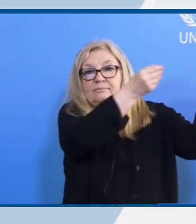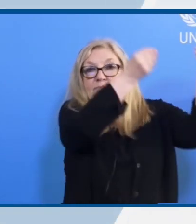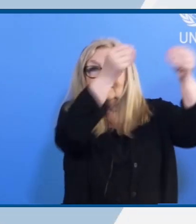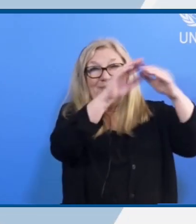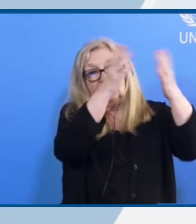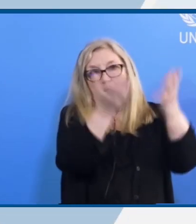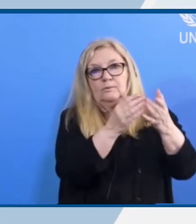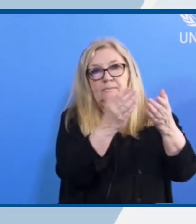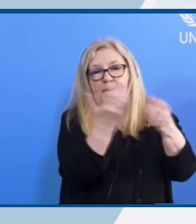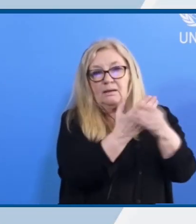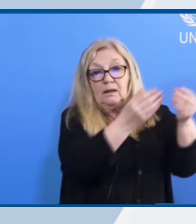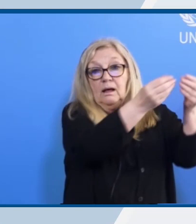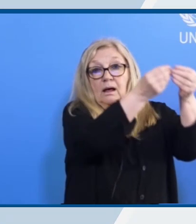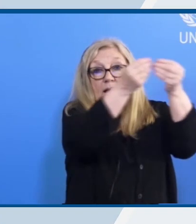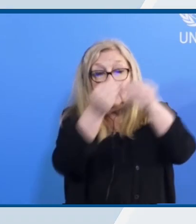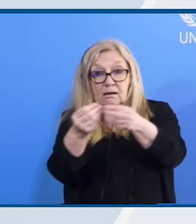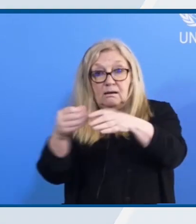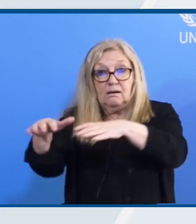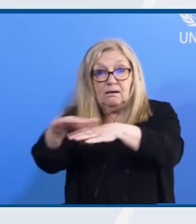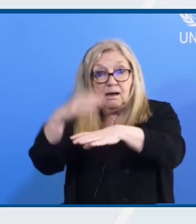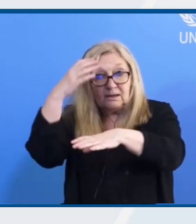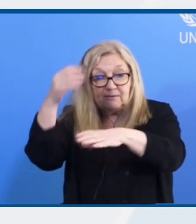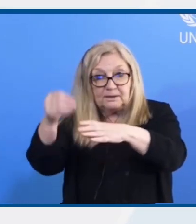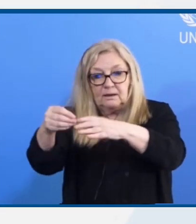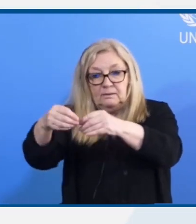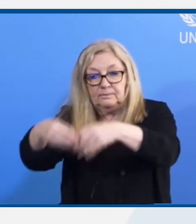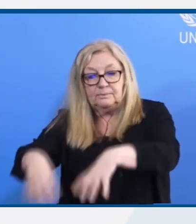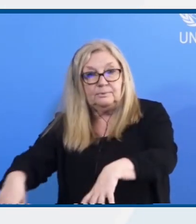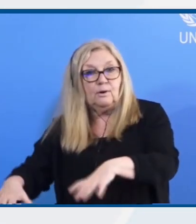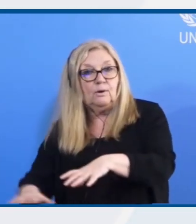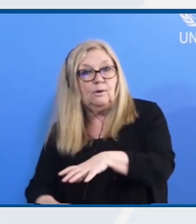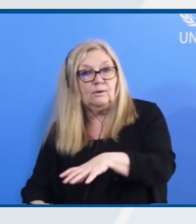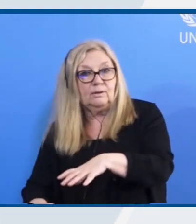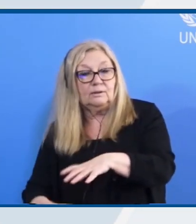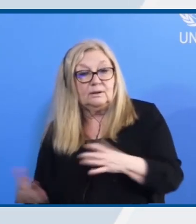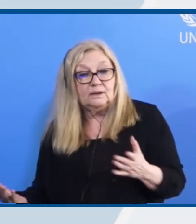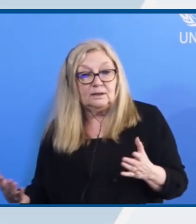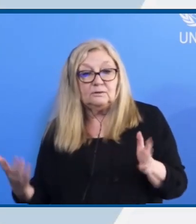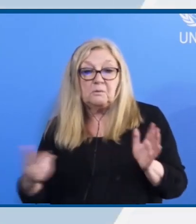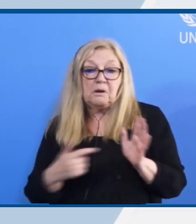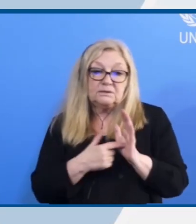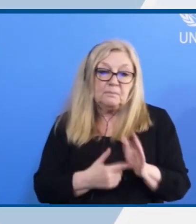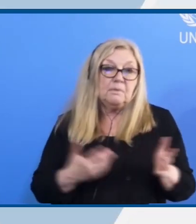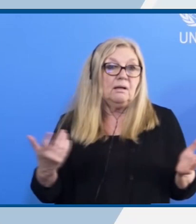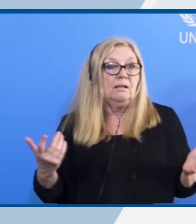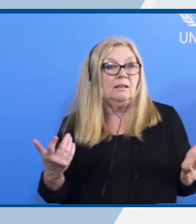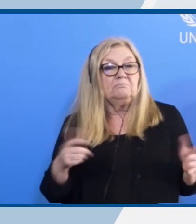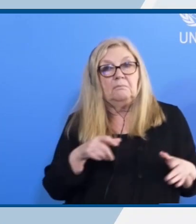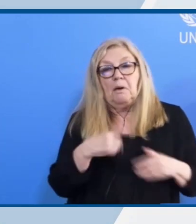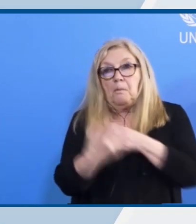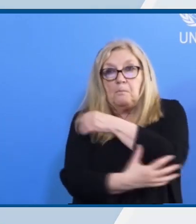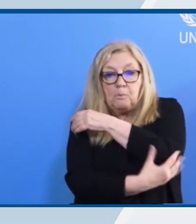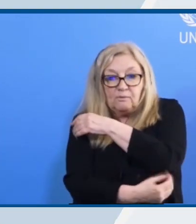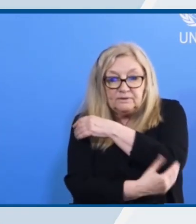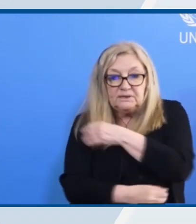of clear, transparent formulas. So for instance, something about poverty headcount, something about population headcount,